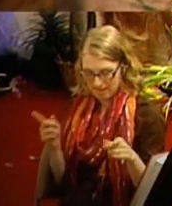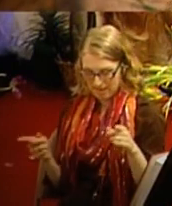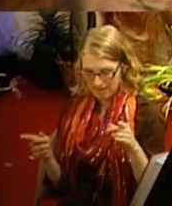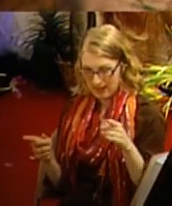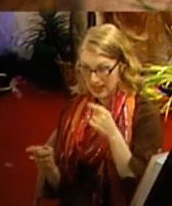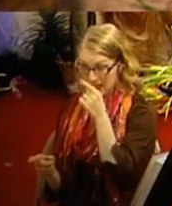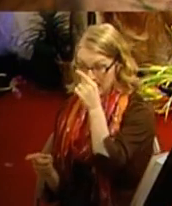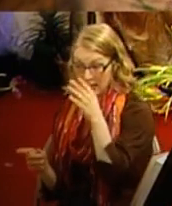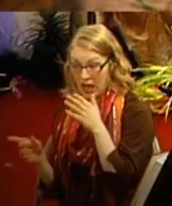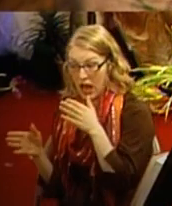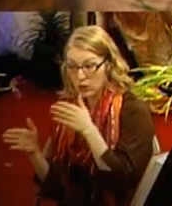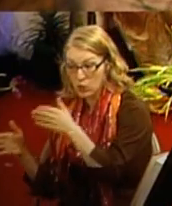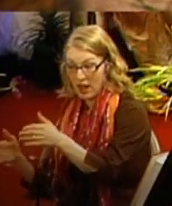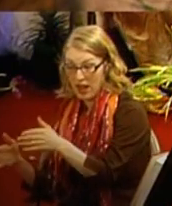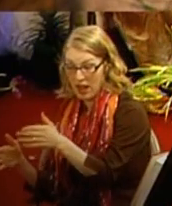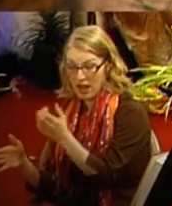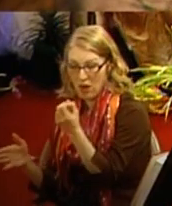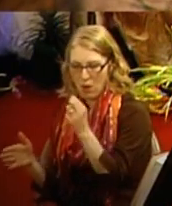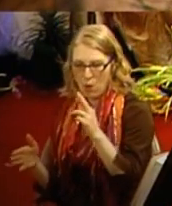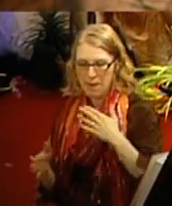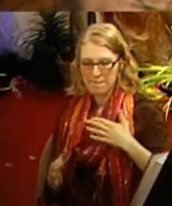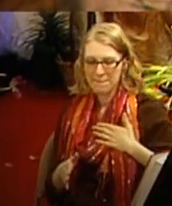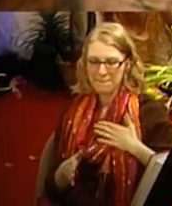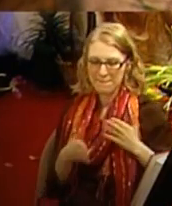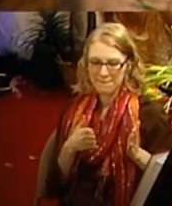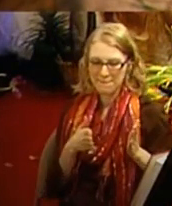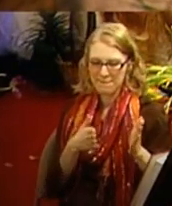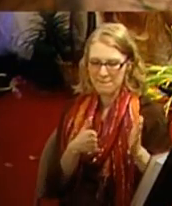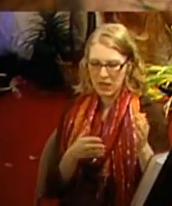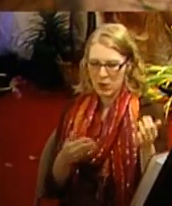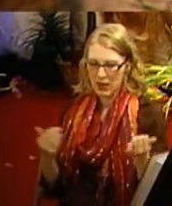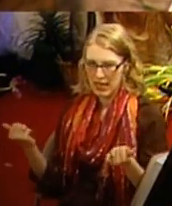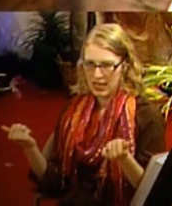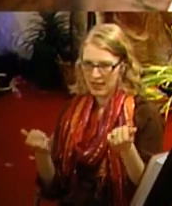God's way or my own way.